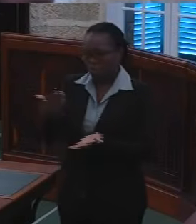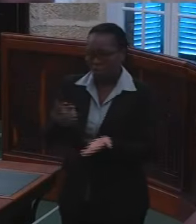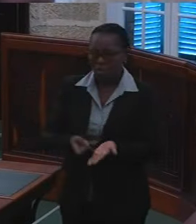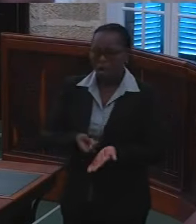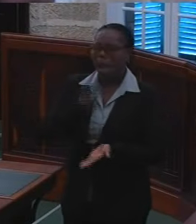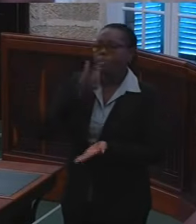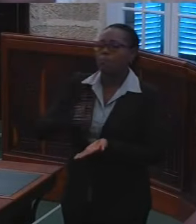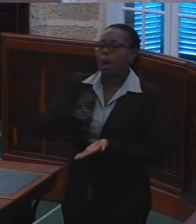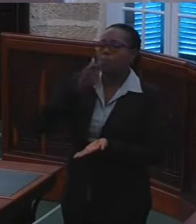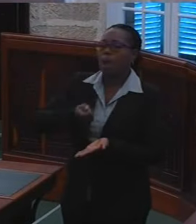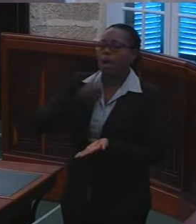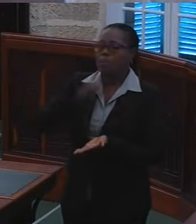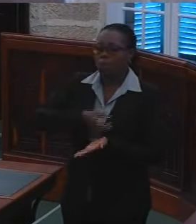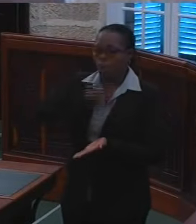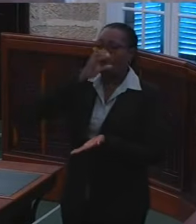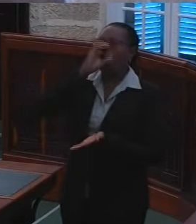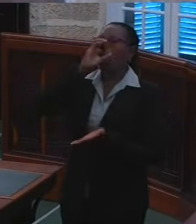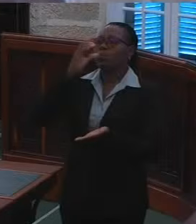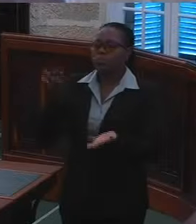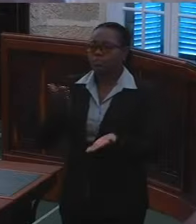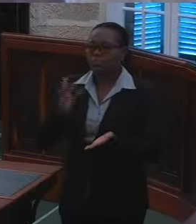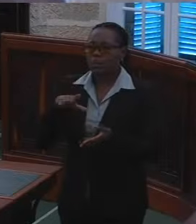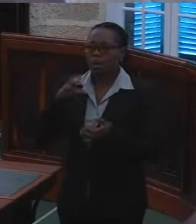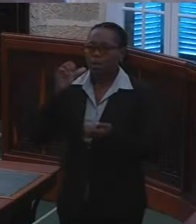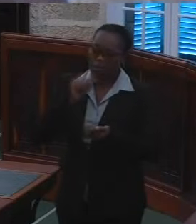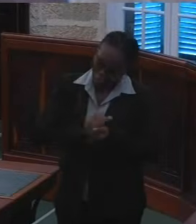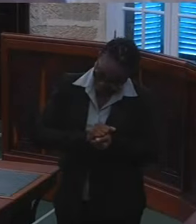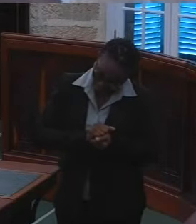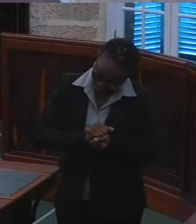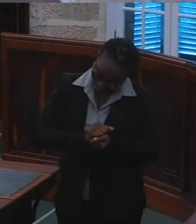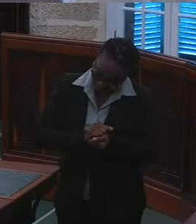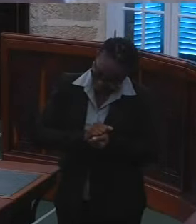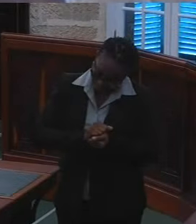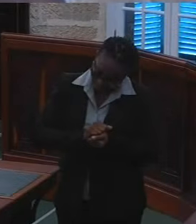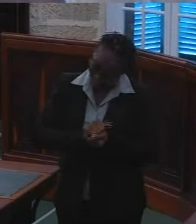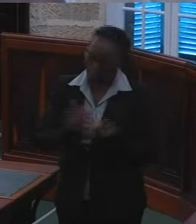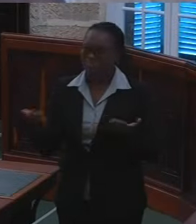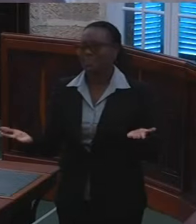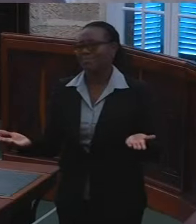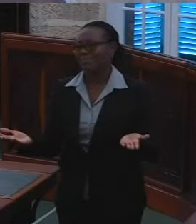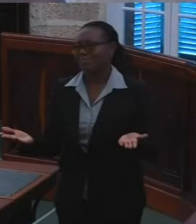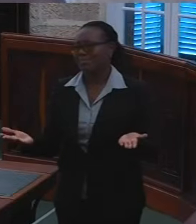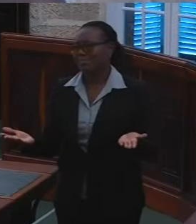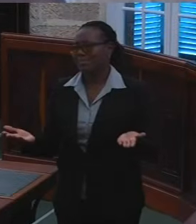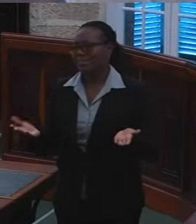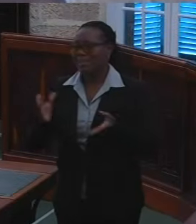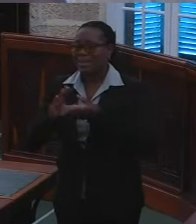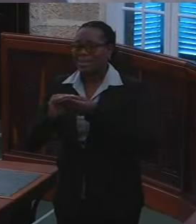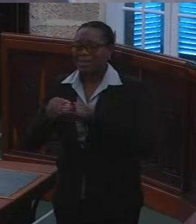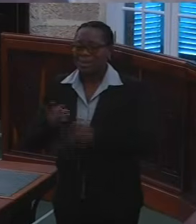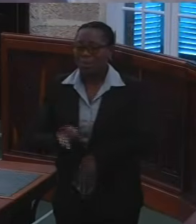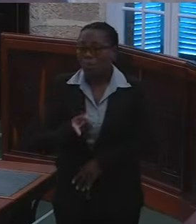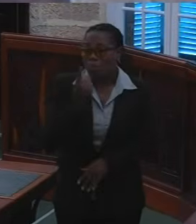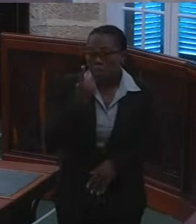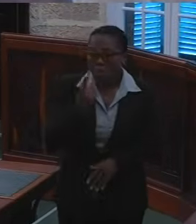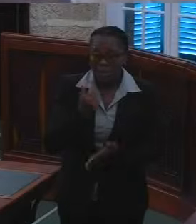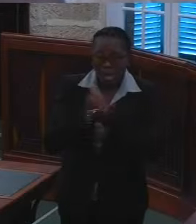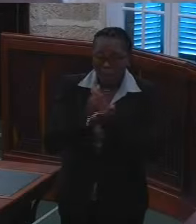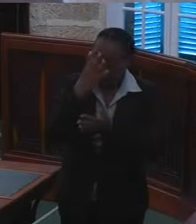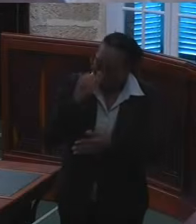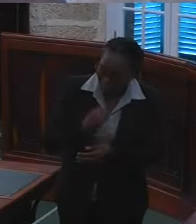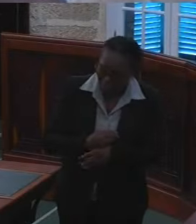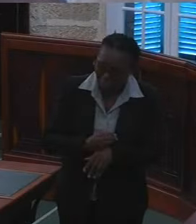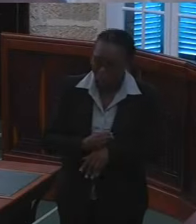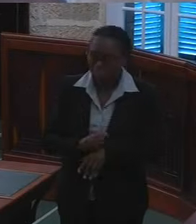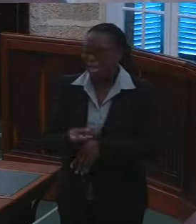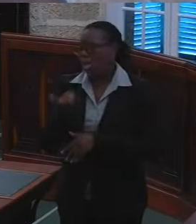you want to have the appreciation that those 3 lorazepam or 4 lorazepam that you give her, because one ain't doing nothing. If you give you 2 in